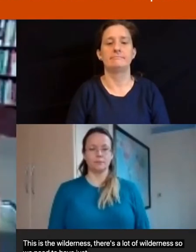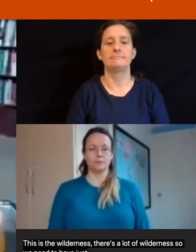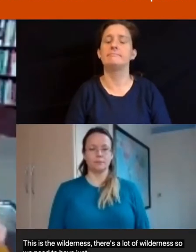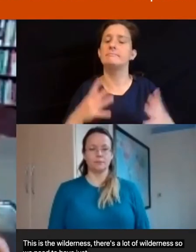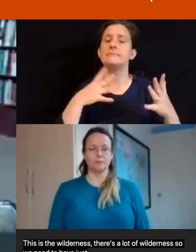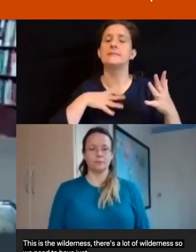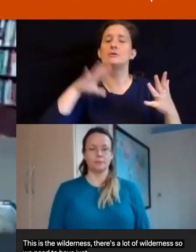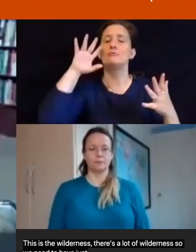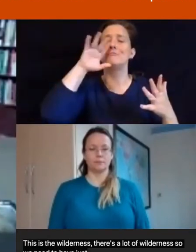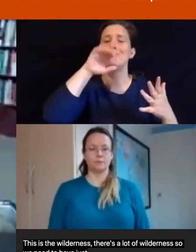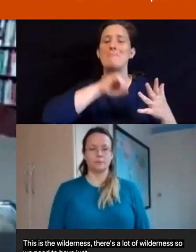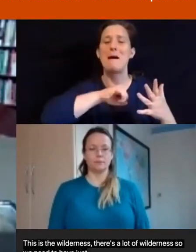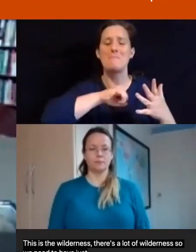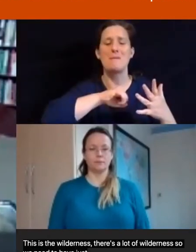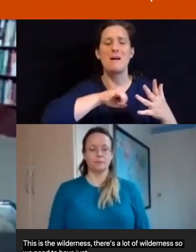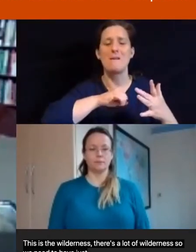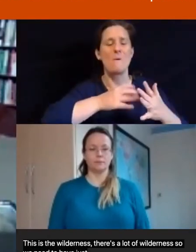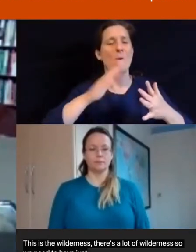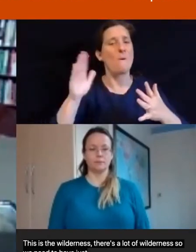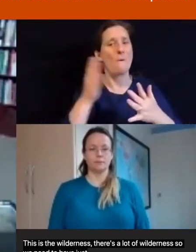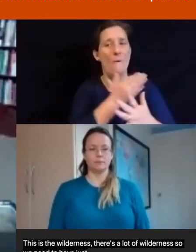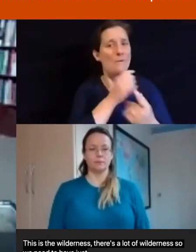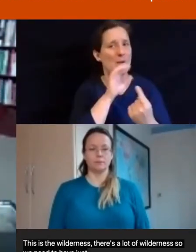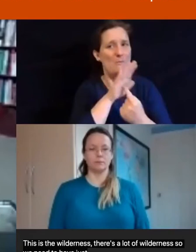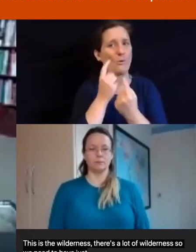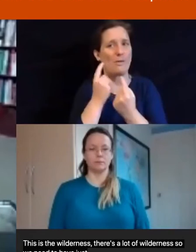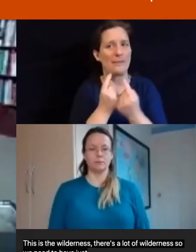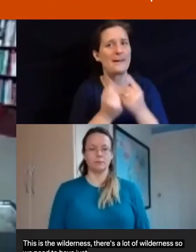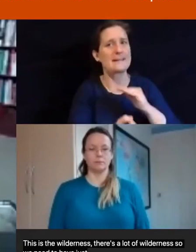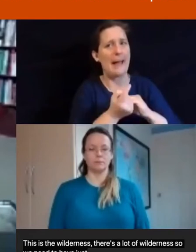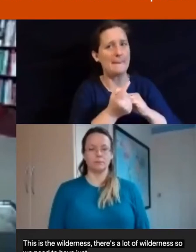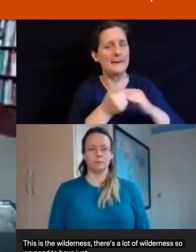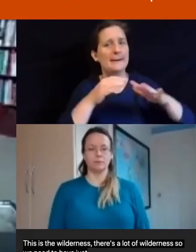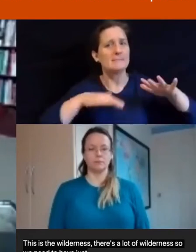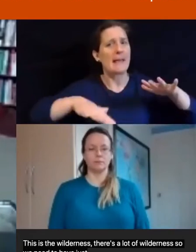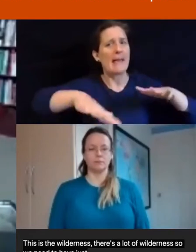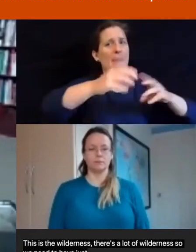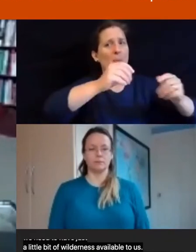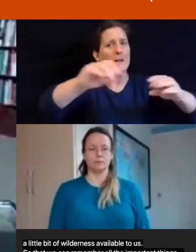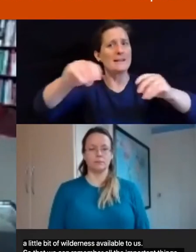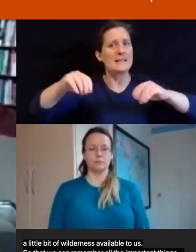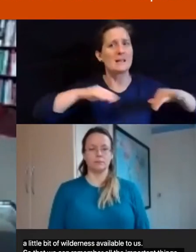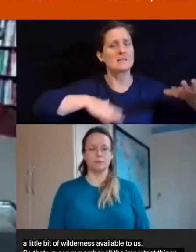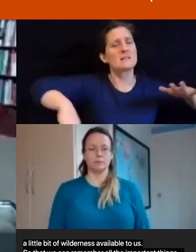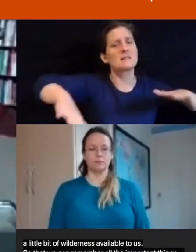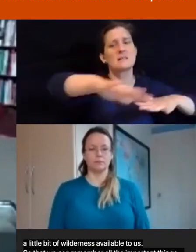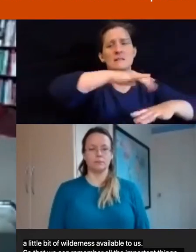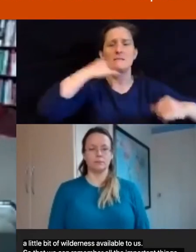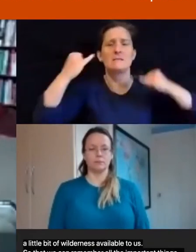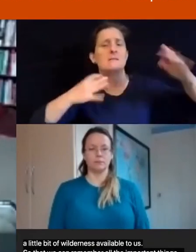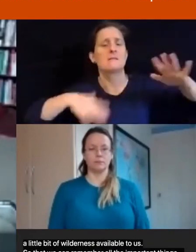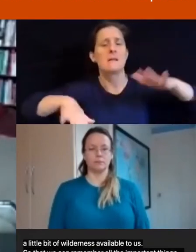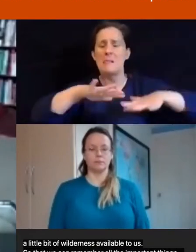remember all the important things that happen in the wilderness. The wilderness is the place